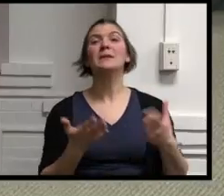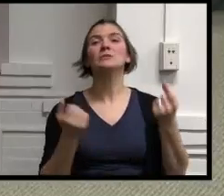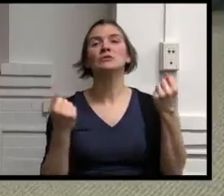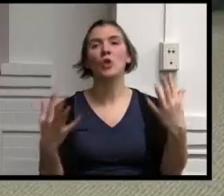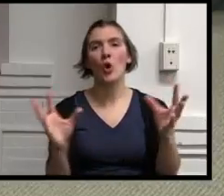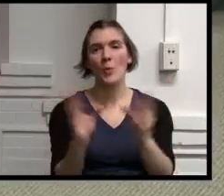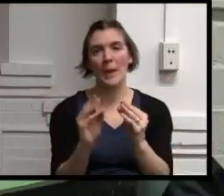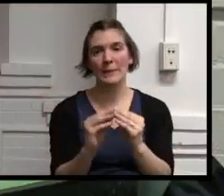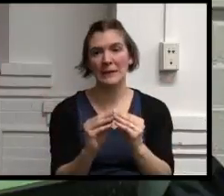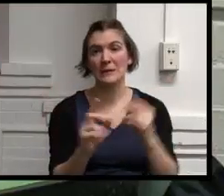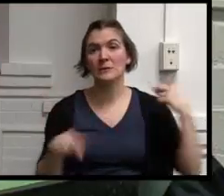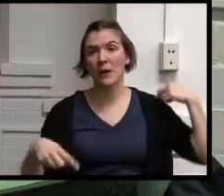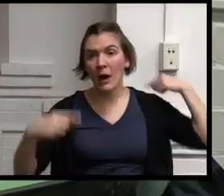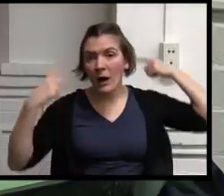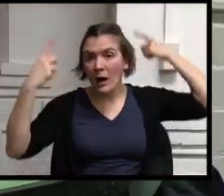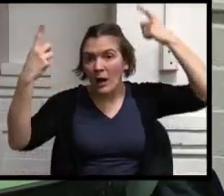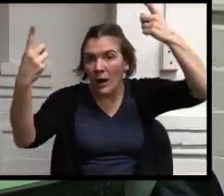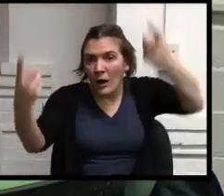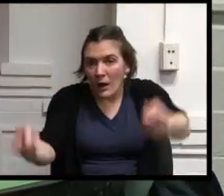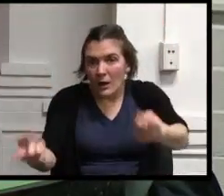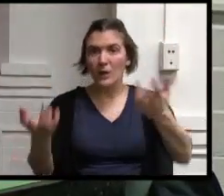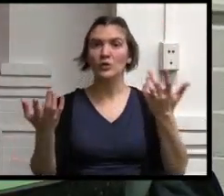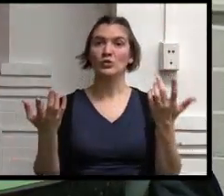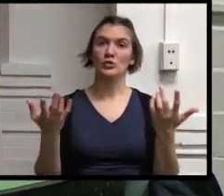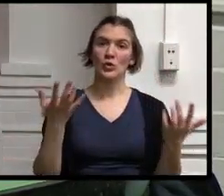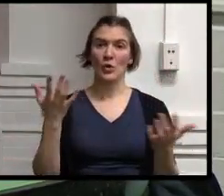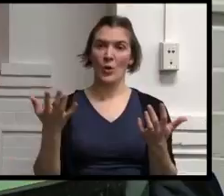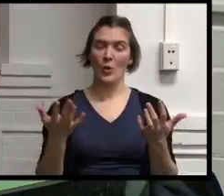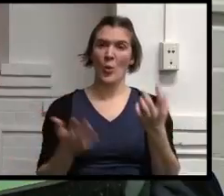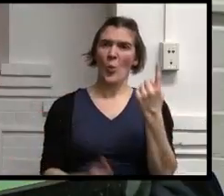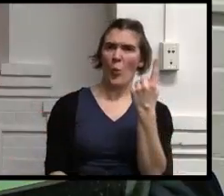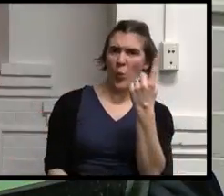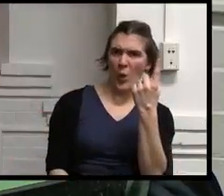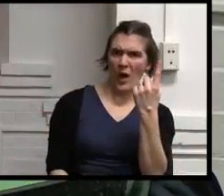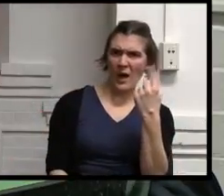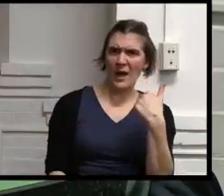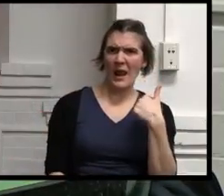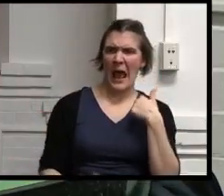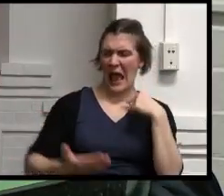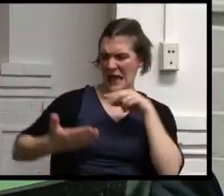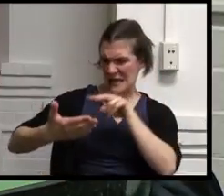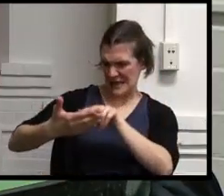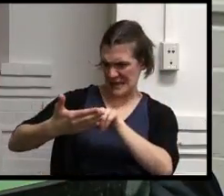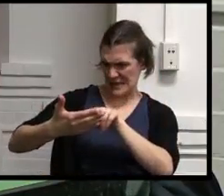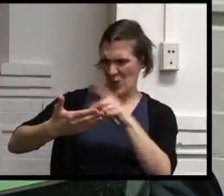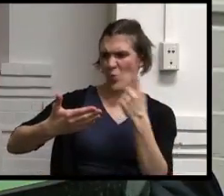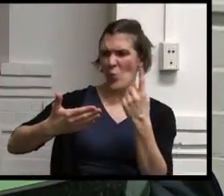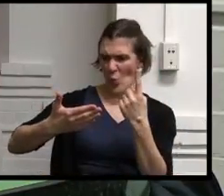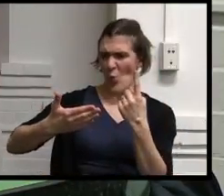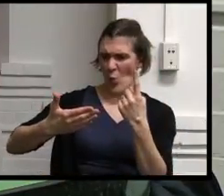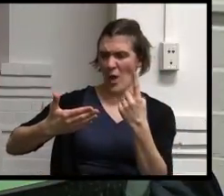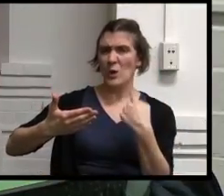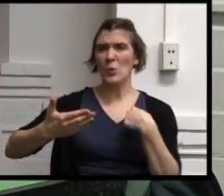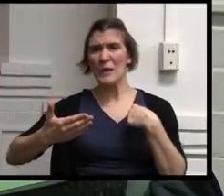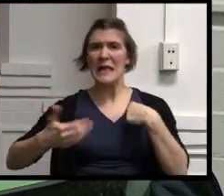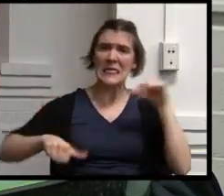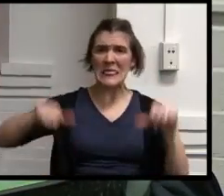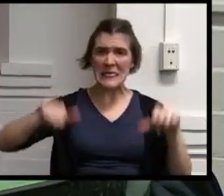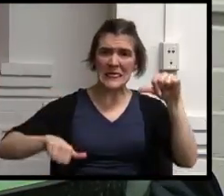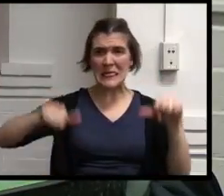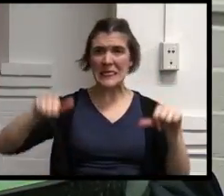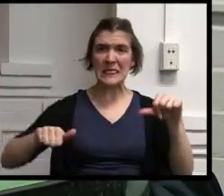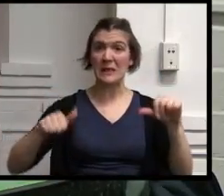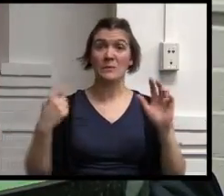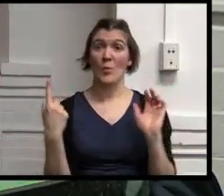and they were a long time ago, and we've had many meetings on this. The only item that I can see that really was up in the air